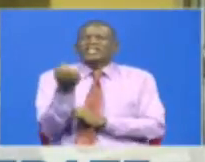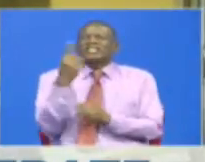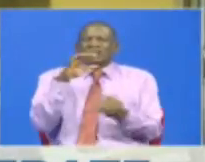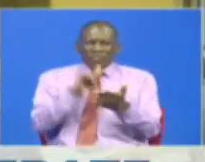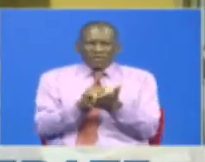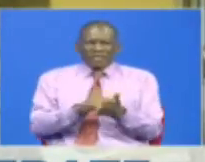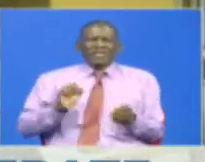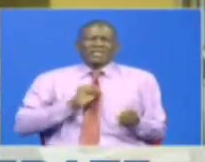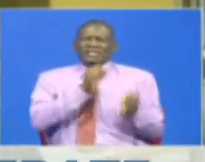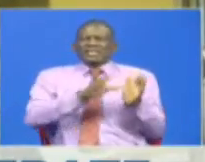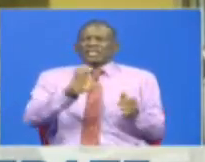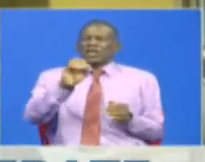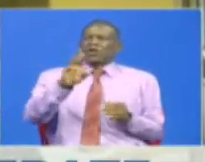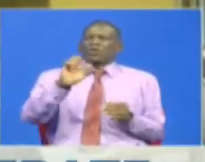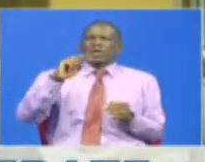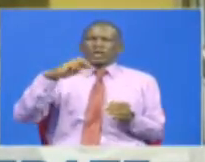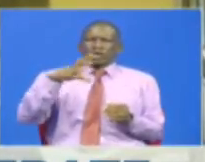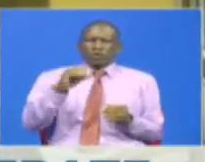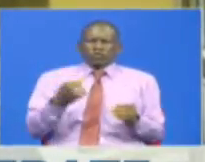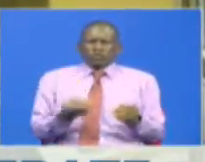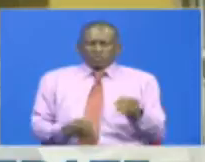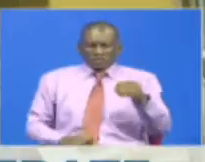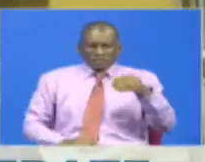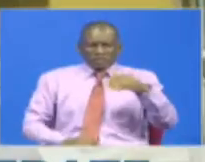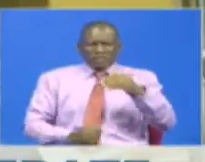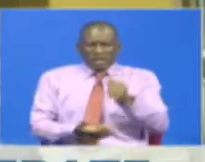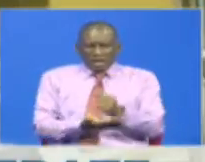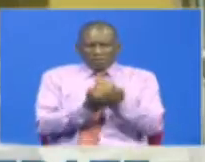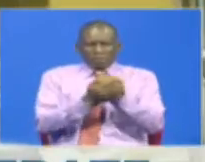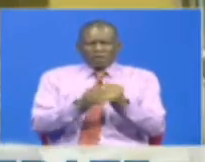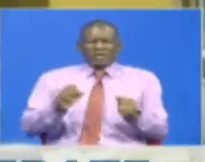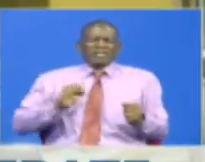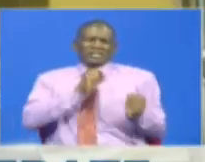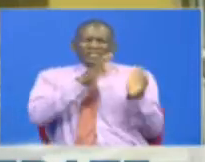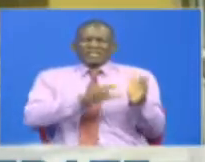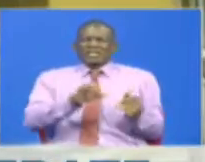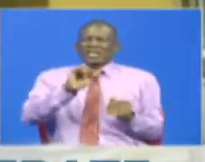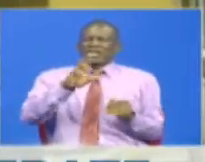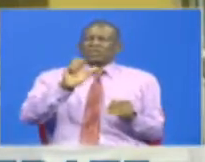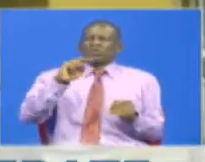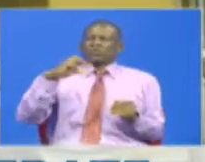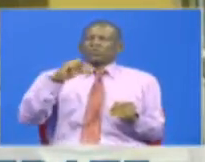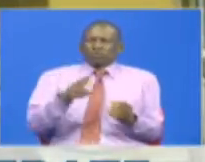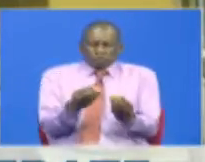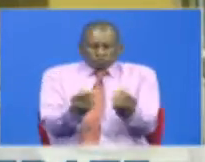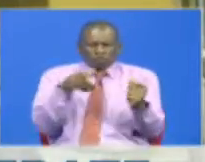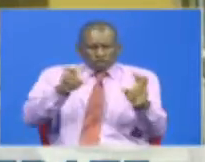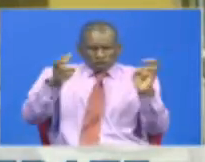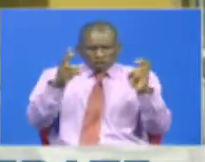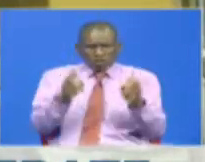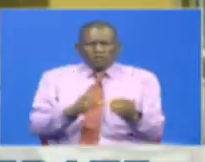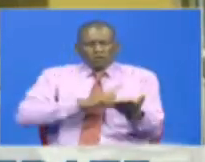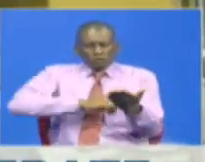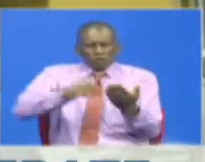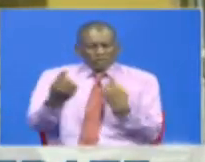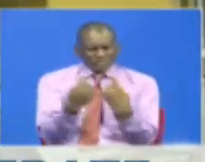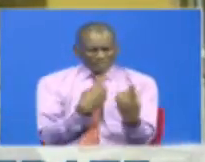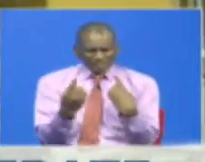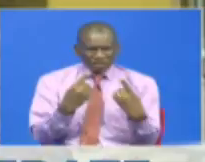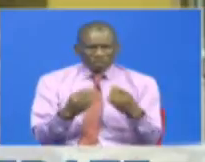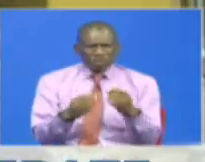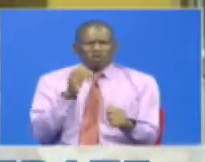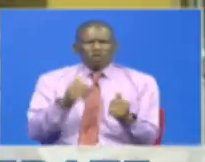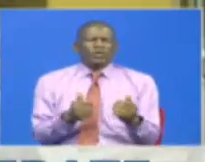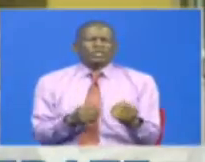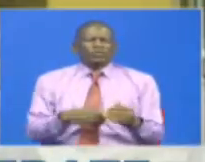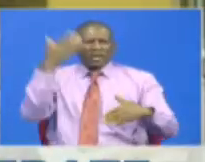James Orengo is supposed to step in and help Senator Irungu Kangata resolve this matter in the week-long negotiations that will